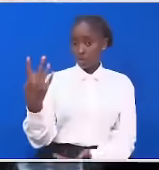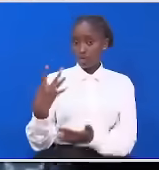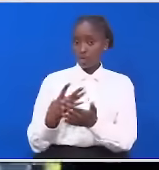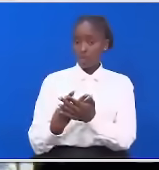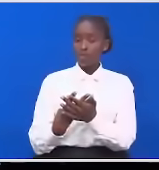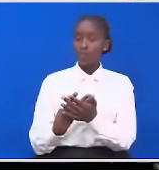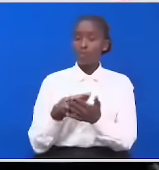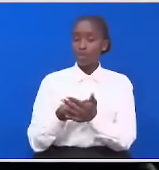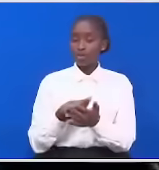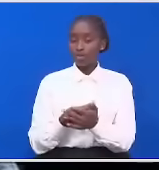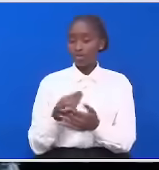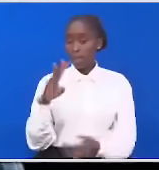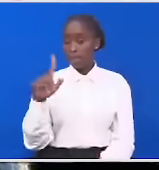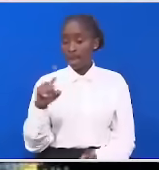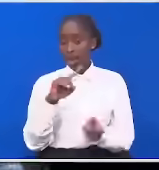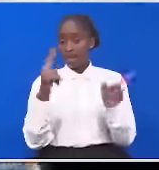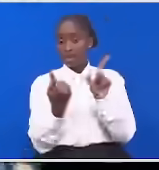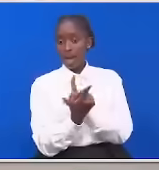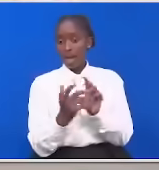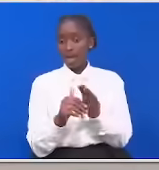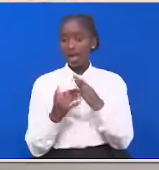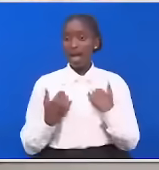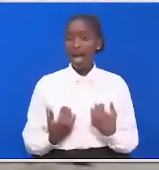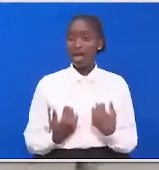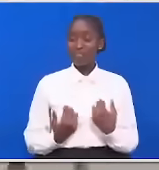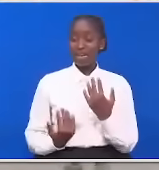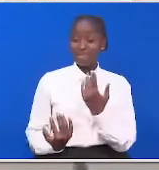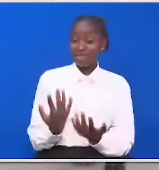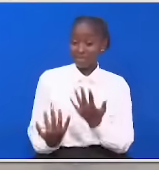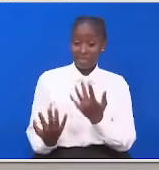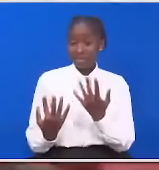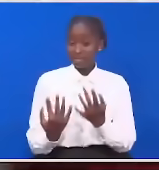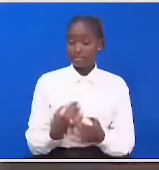bill turned into a living hell.